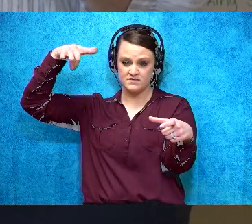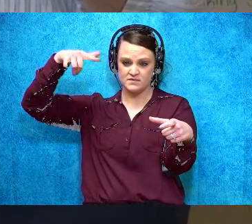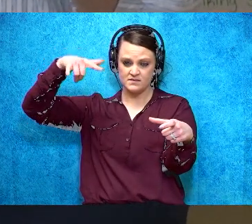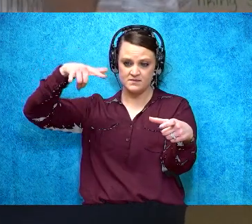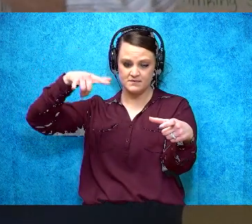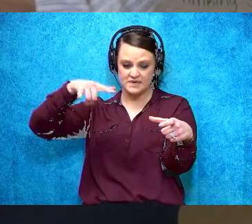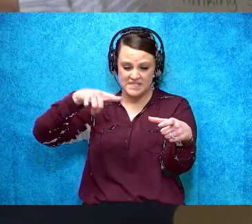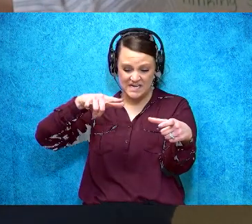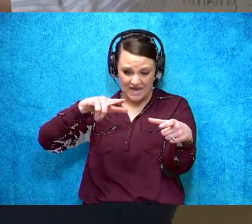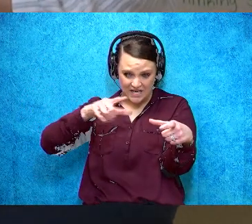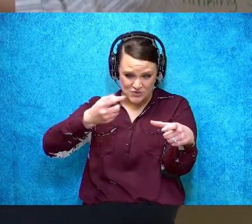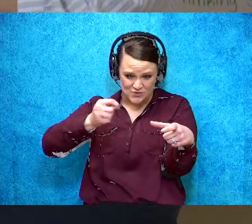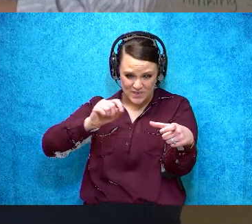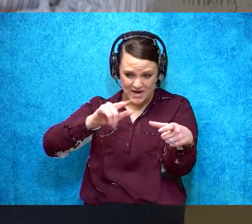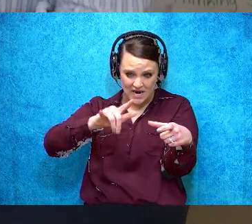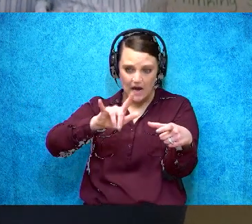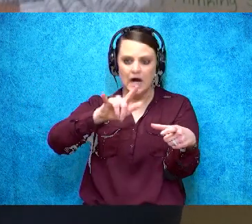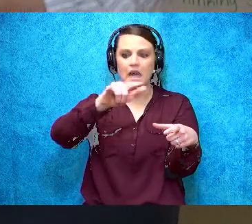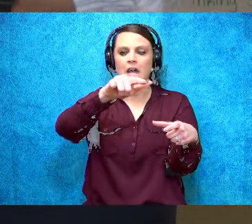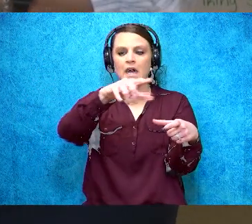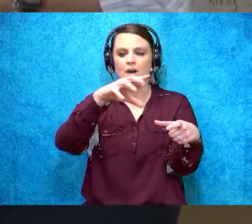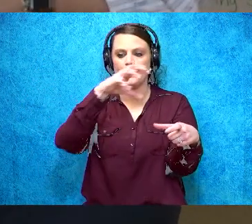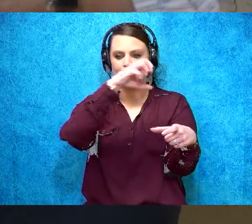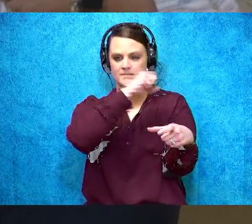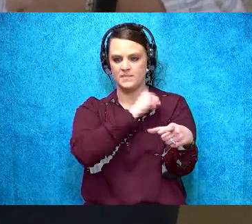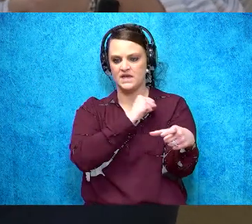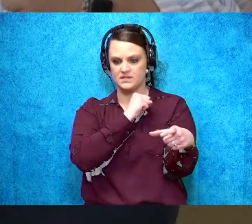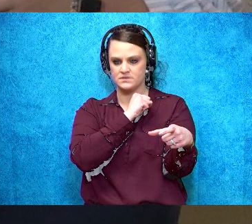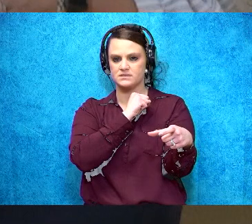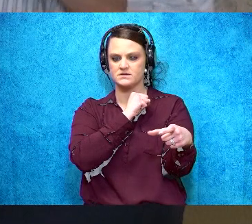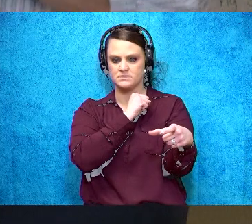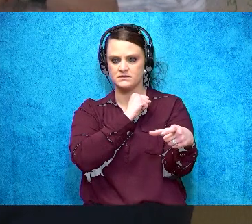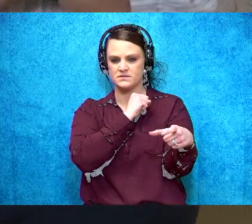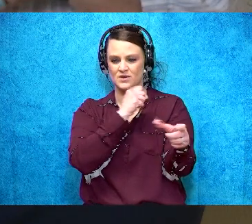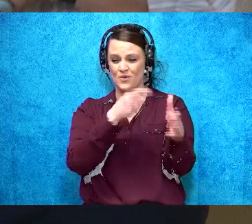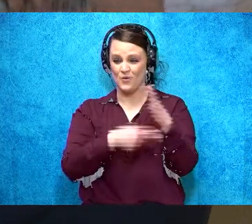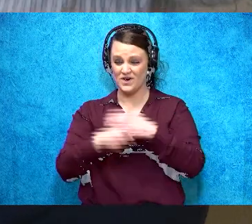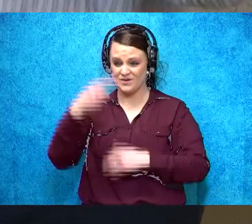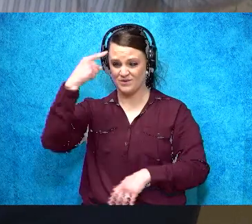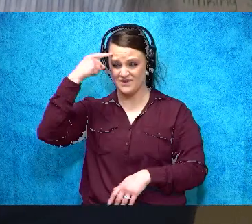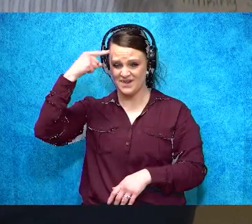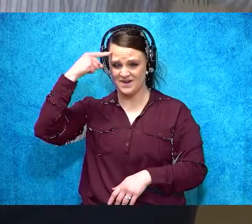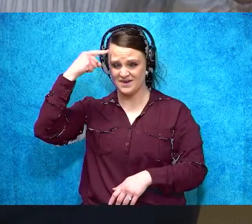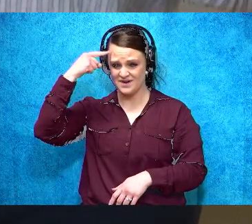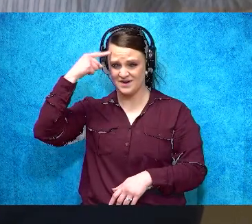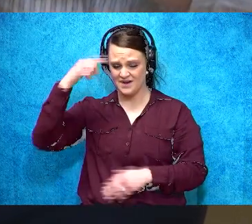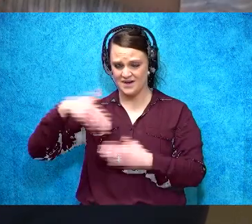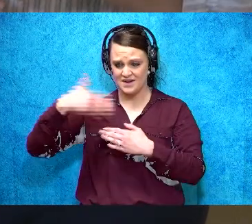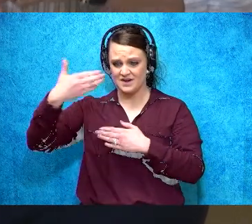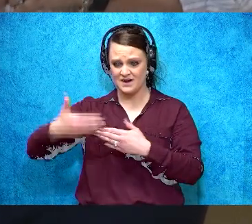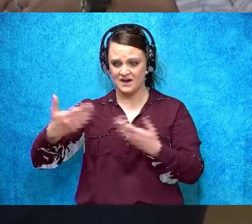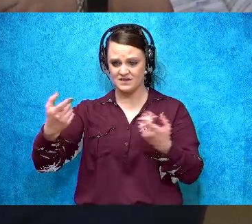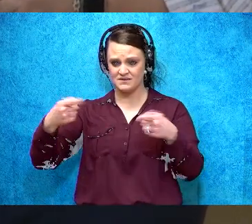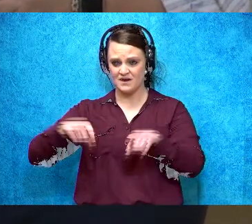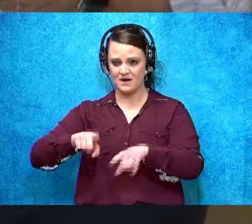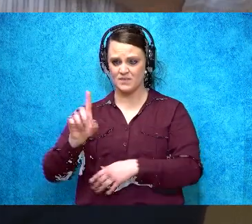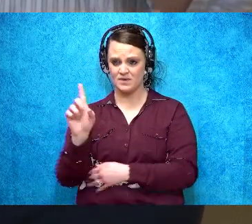field? No, they don't. So what do we think is going to happen next? What would happen